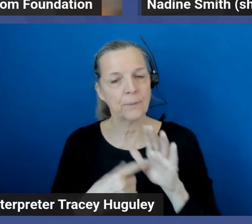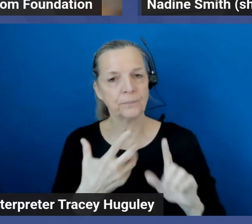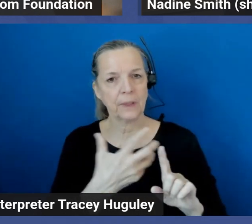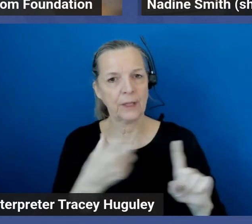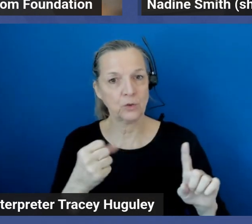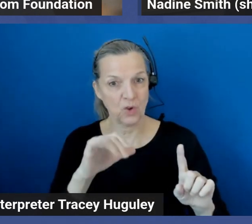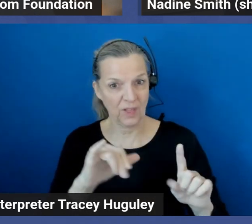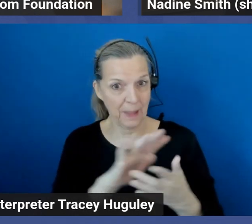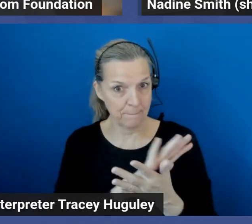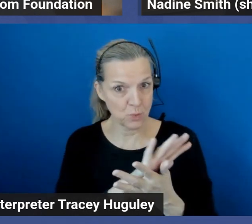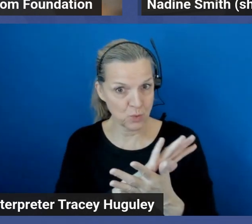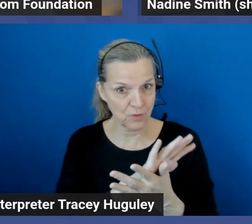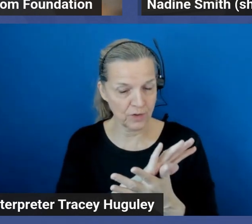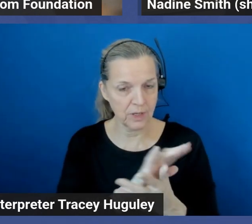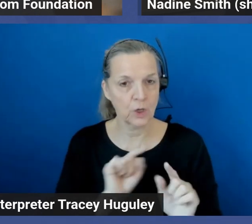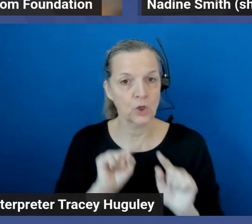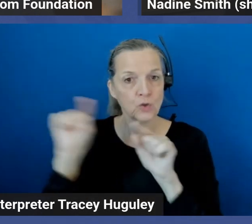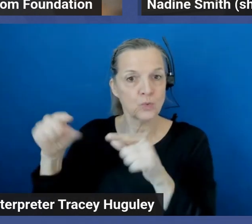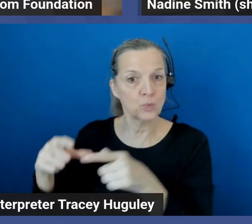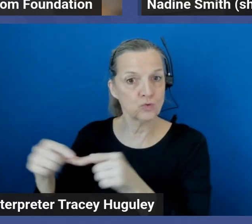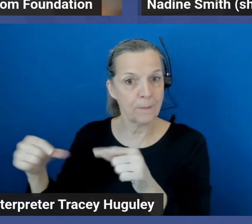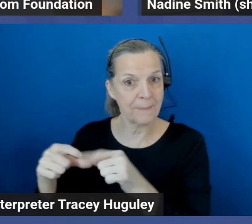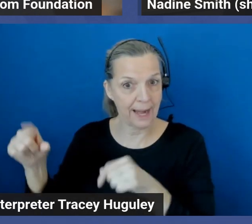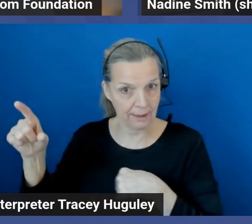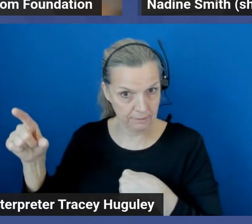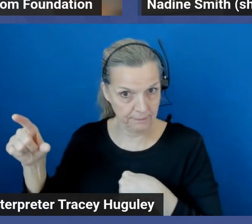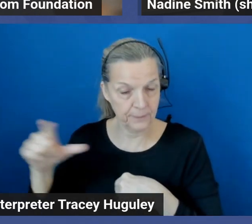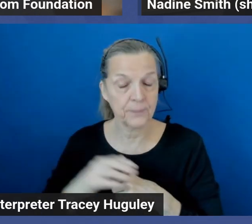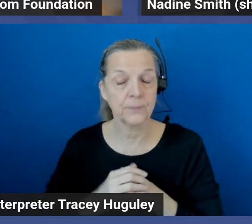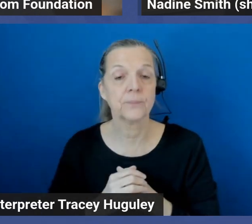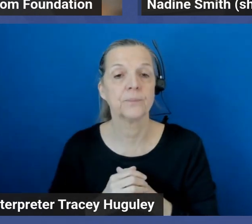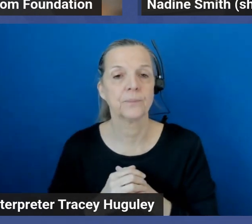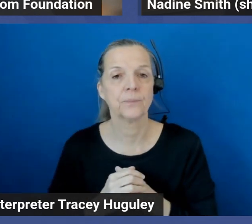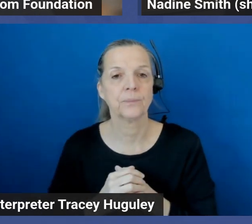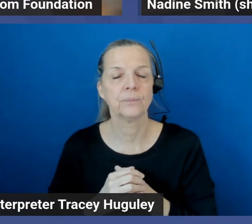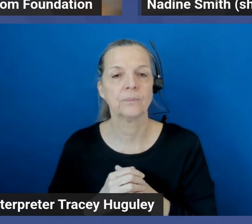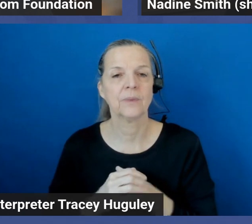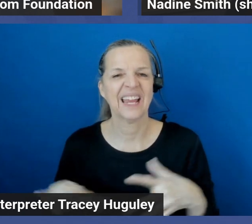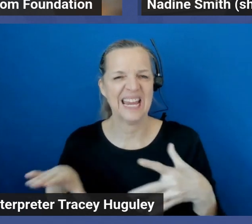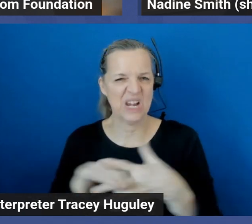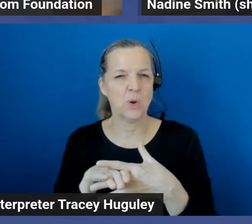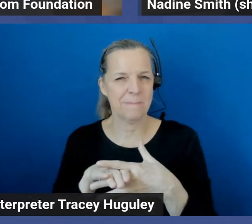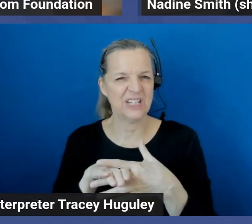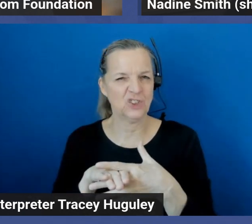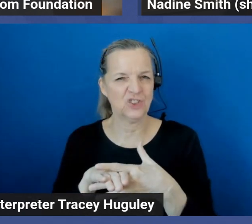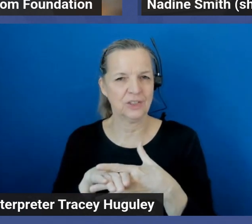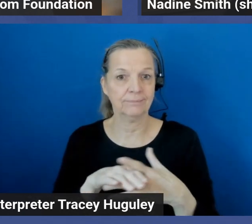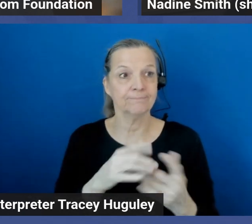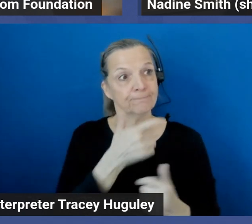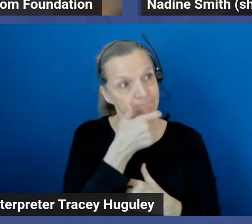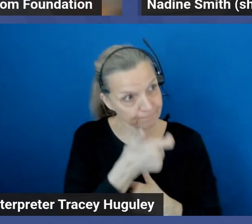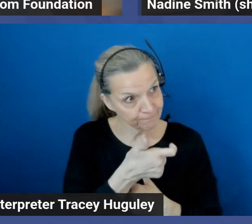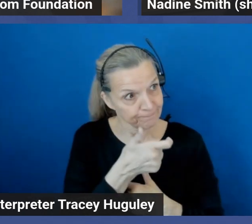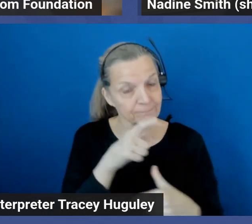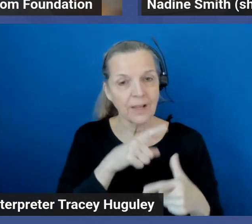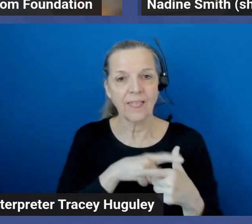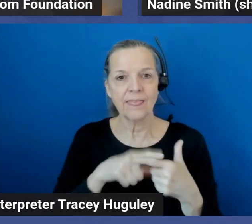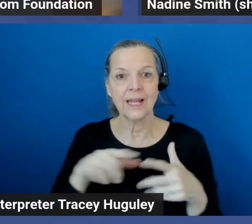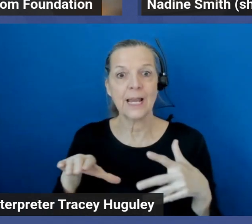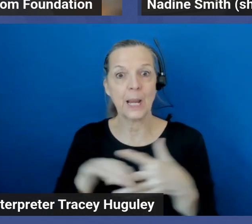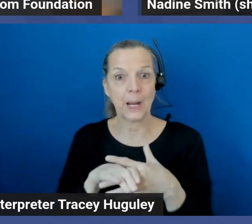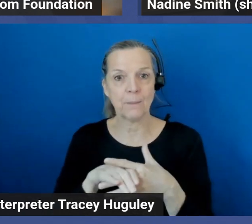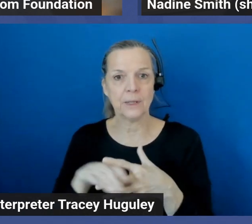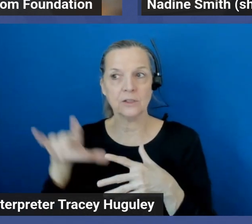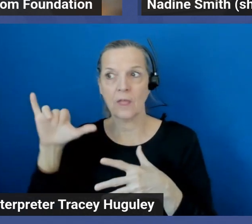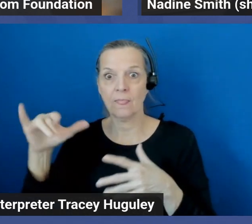Fiddler on the Roof to Japan. And at the intermission, their host came up to